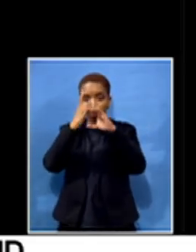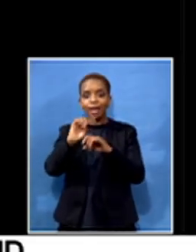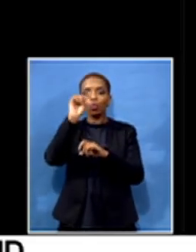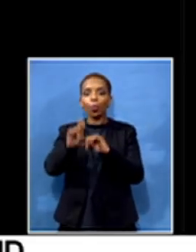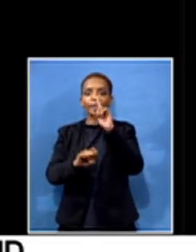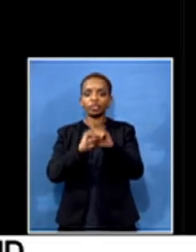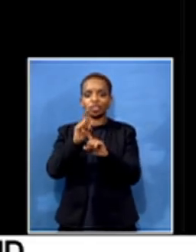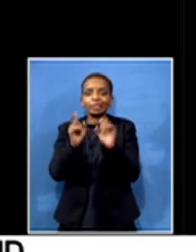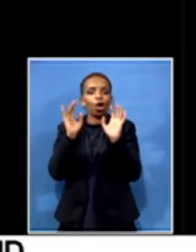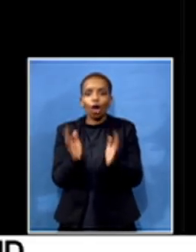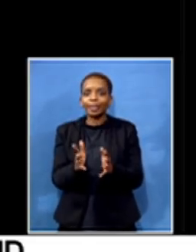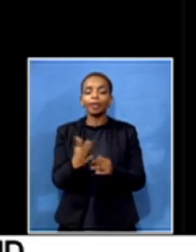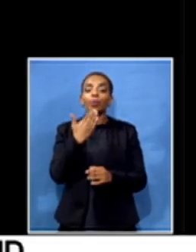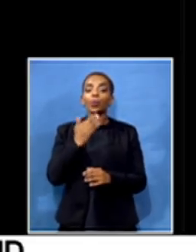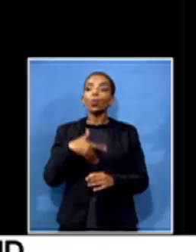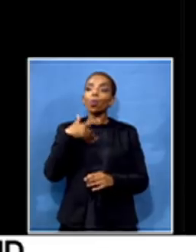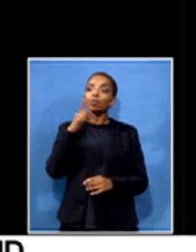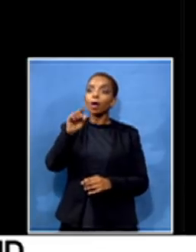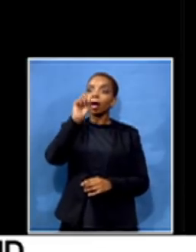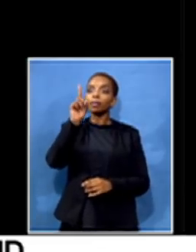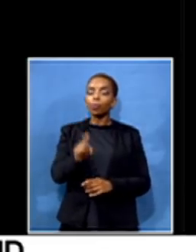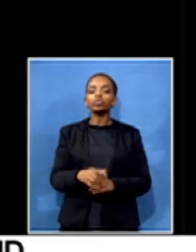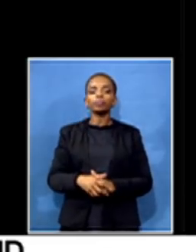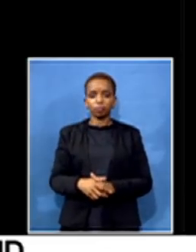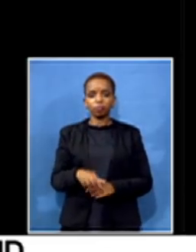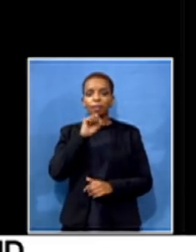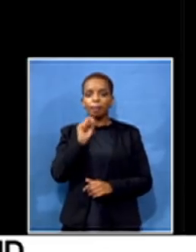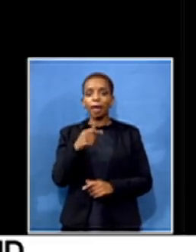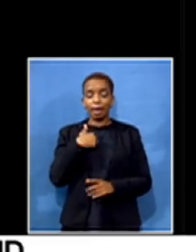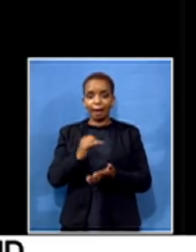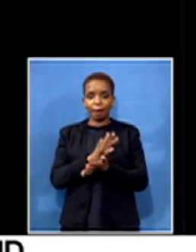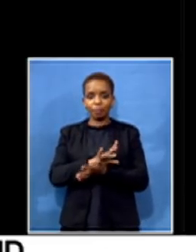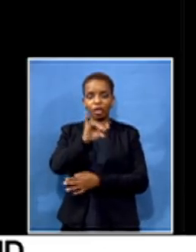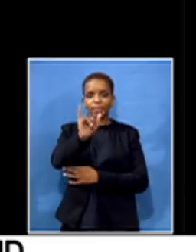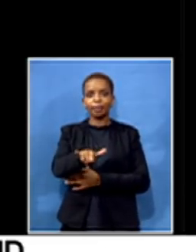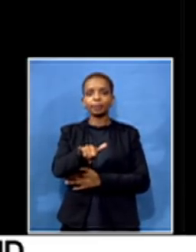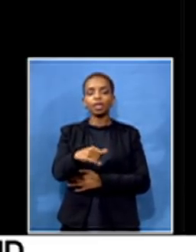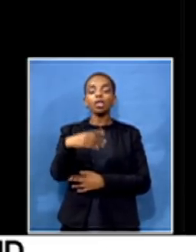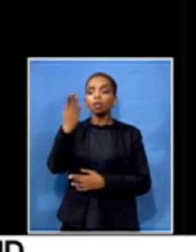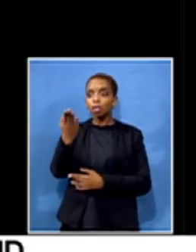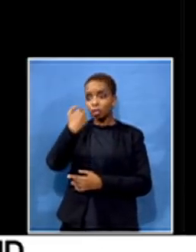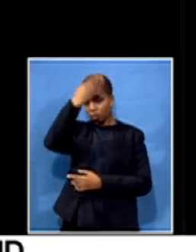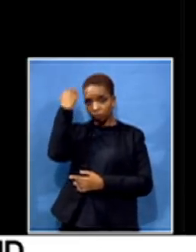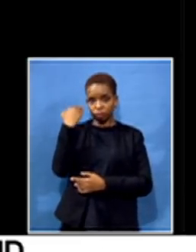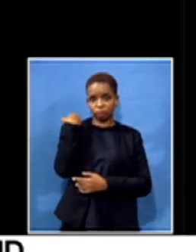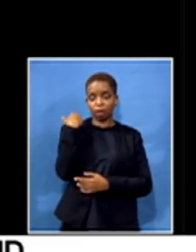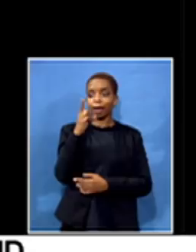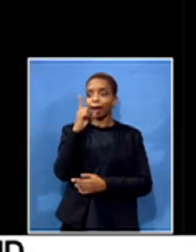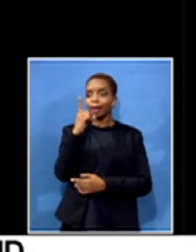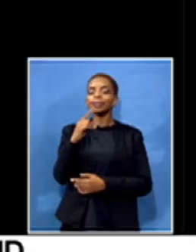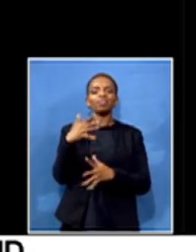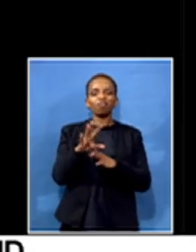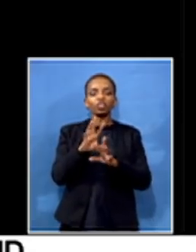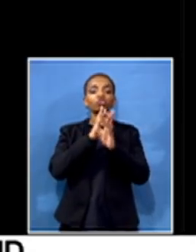ask questions, and we want to express our appreciation to Honorable Nkosazana Dlamini-Zuma. You responded to the